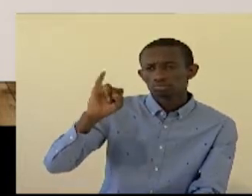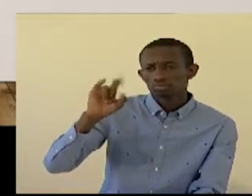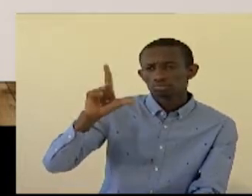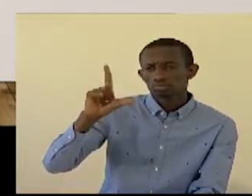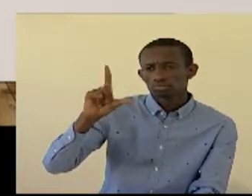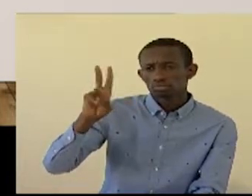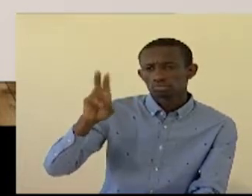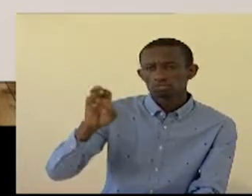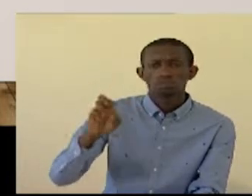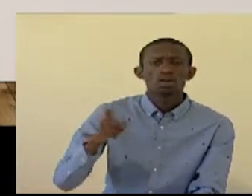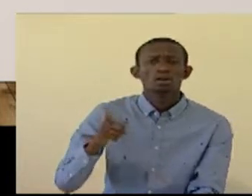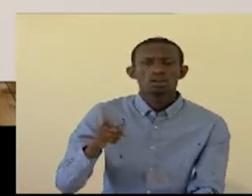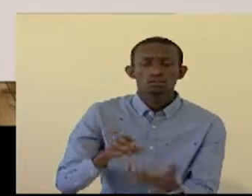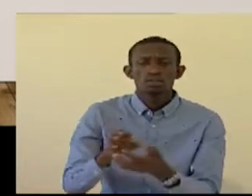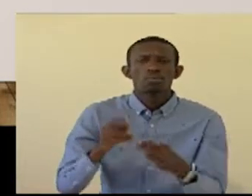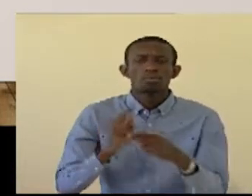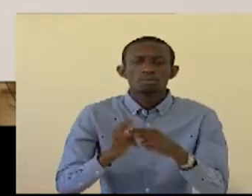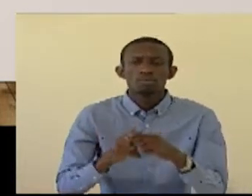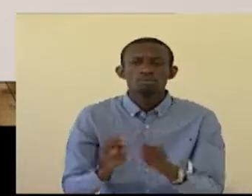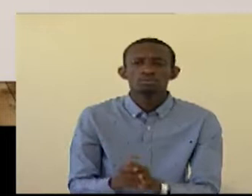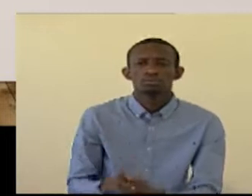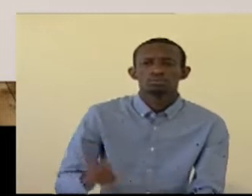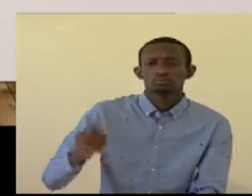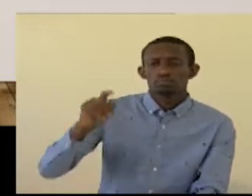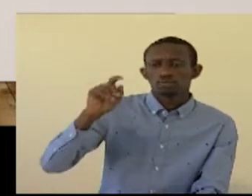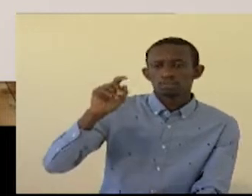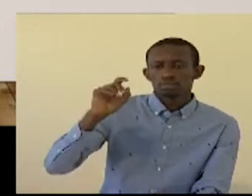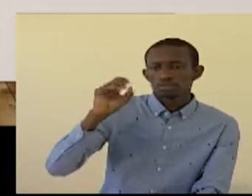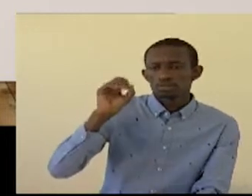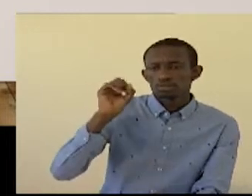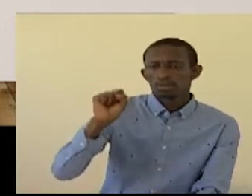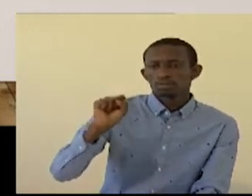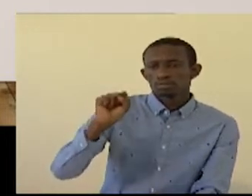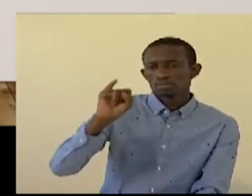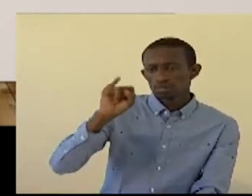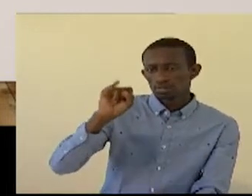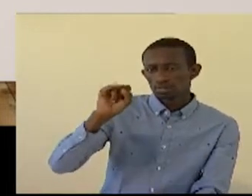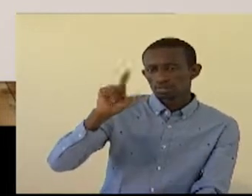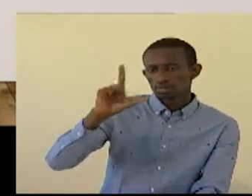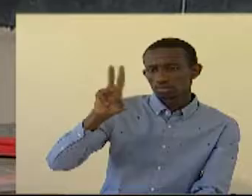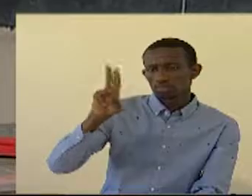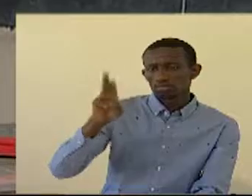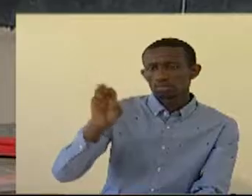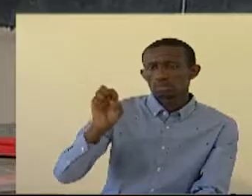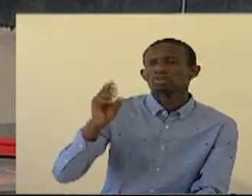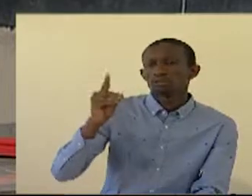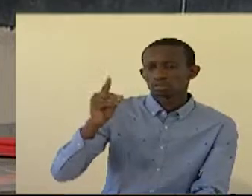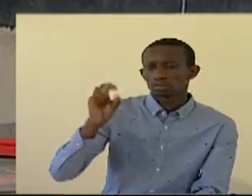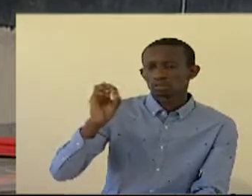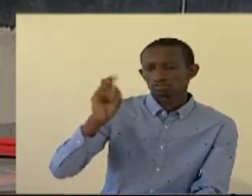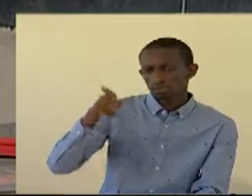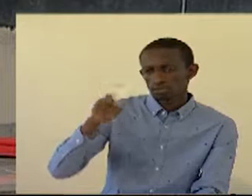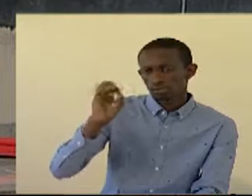Tollens reagent. We get a silver deposit of silver when we are using an